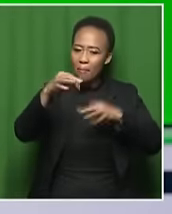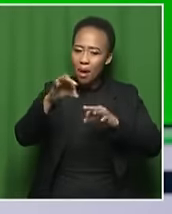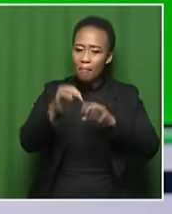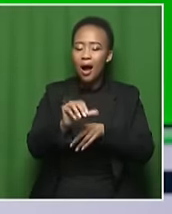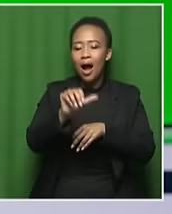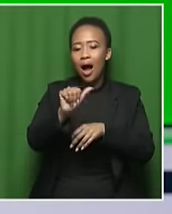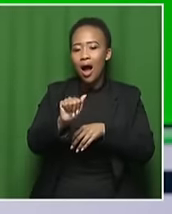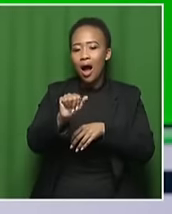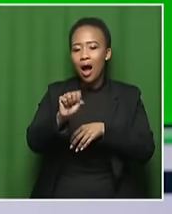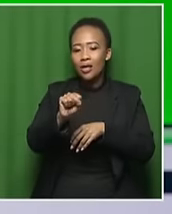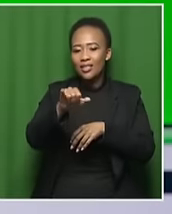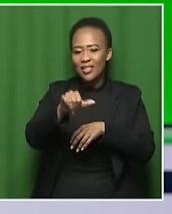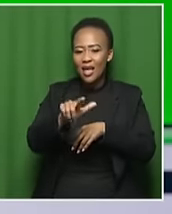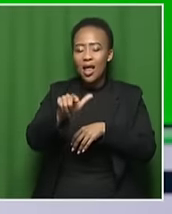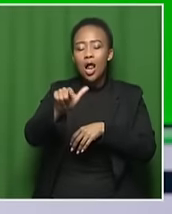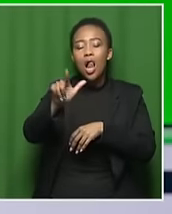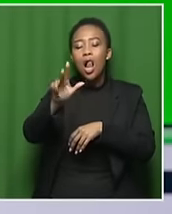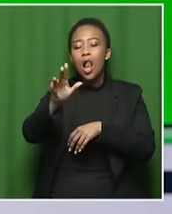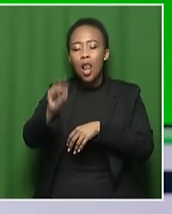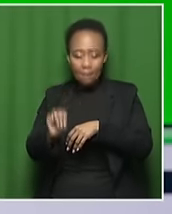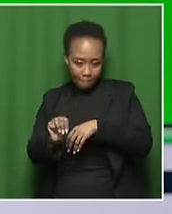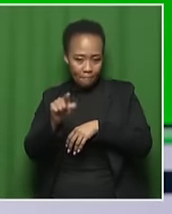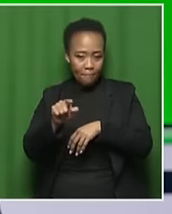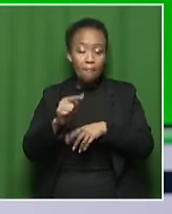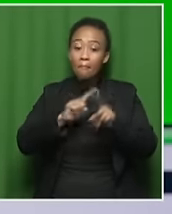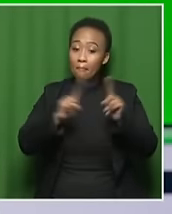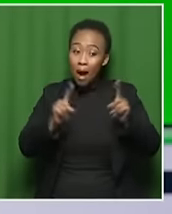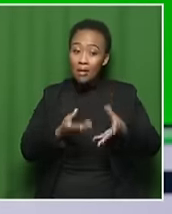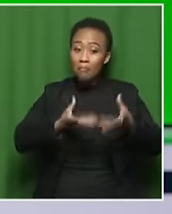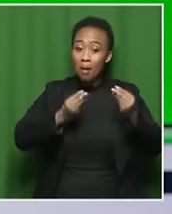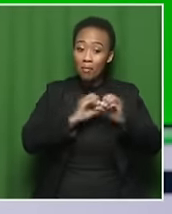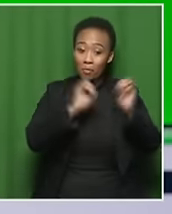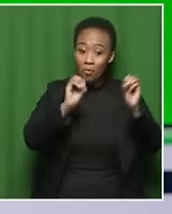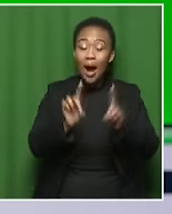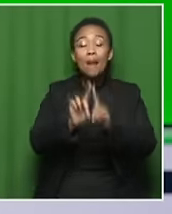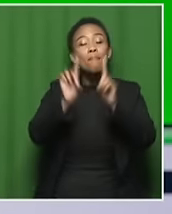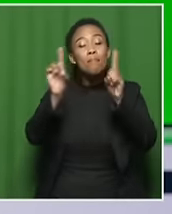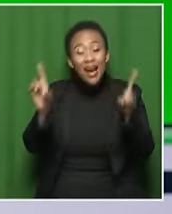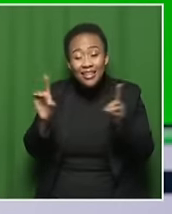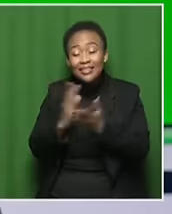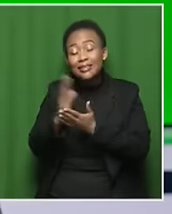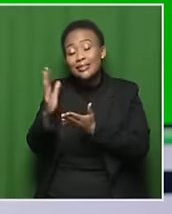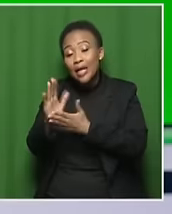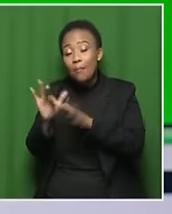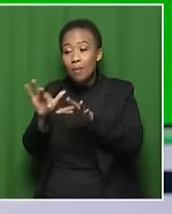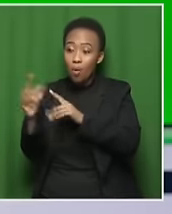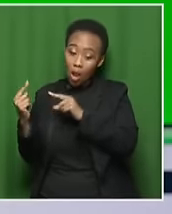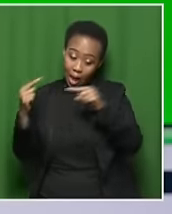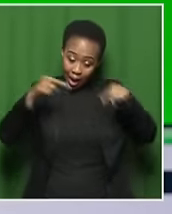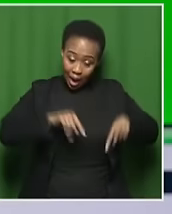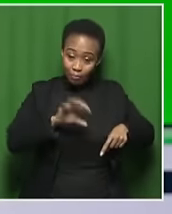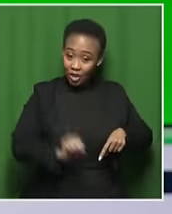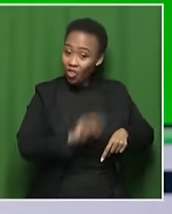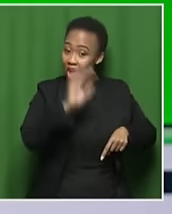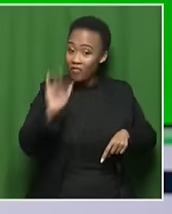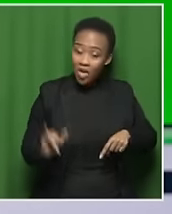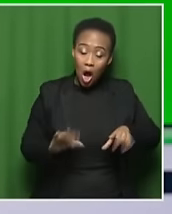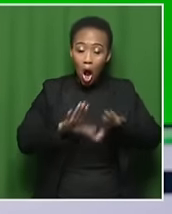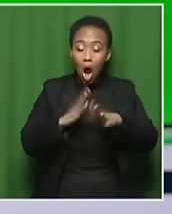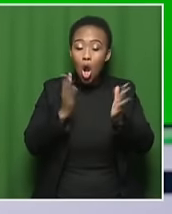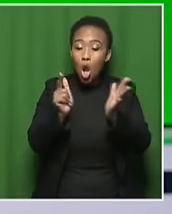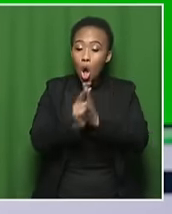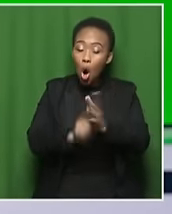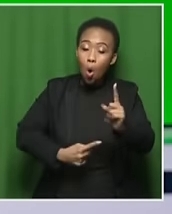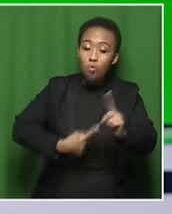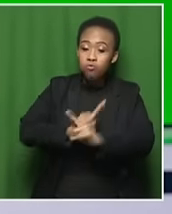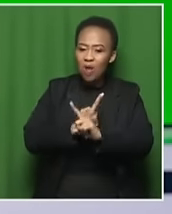the worst forms of abuse. But there are also people who come to our country who break our laws, who our police don't know how to deal with them, and they